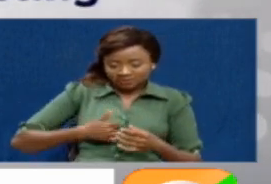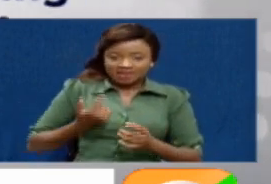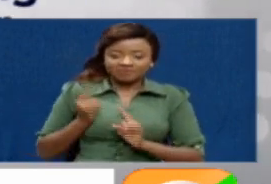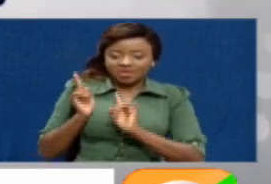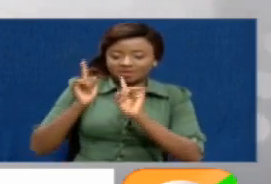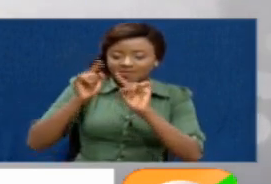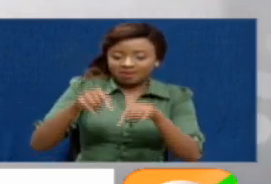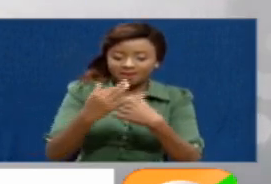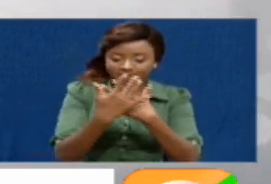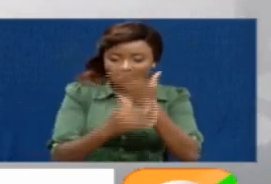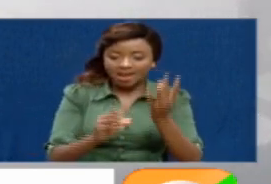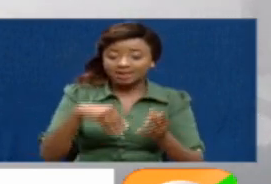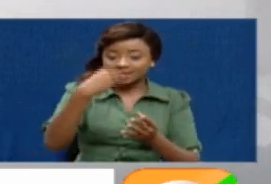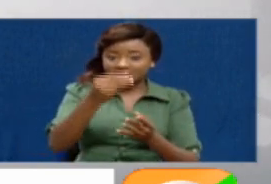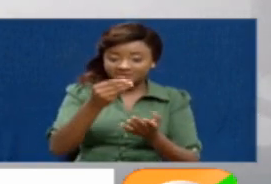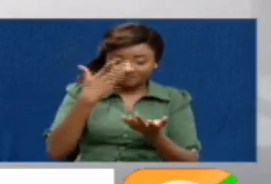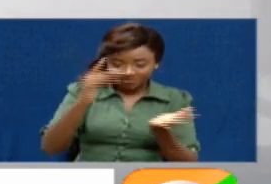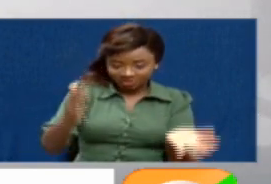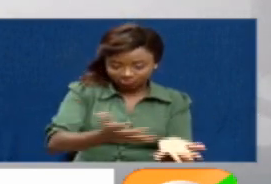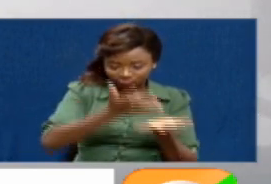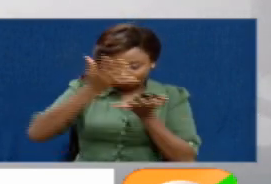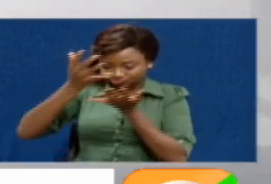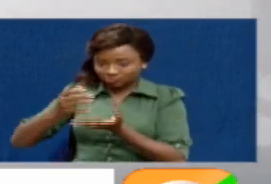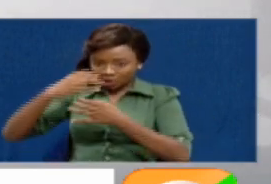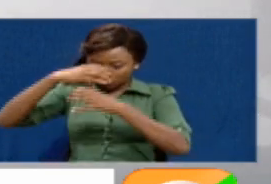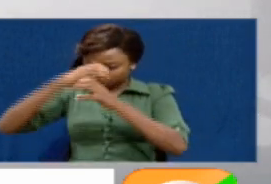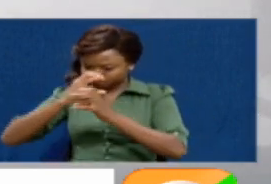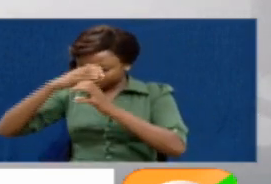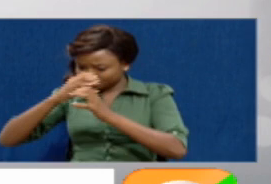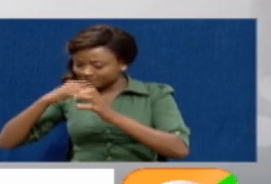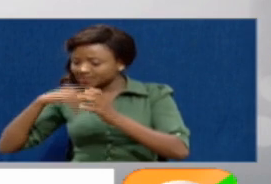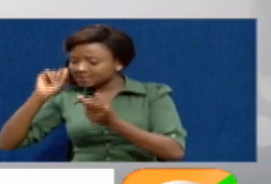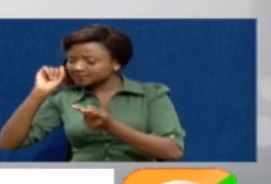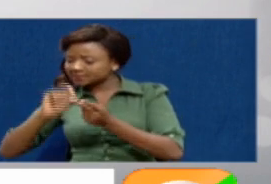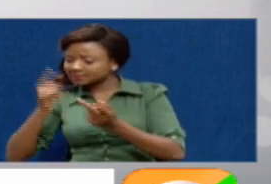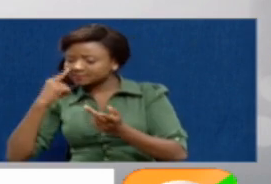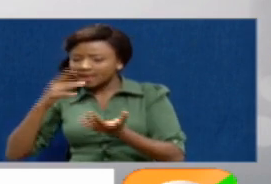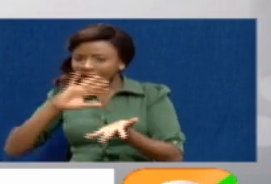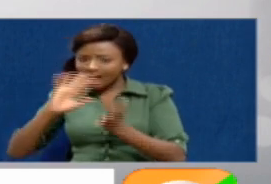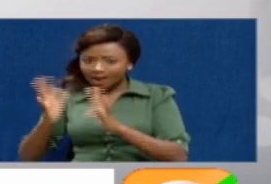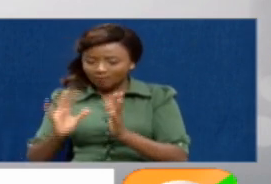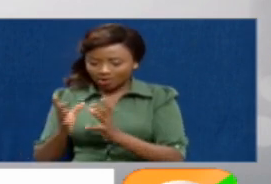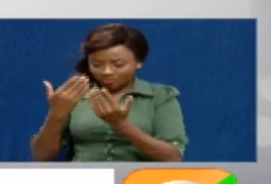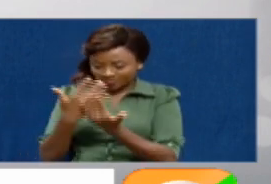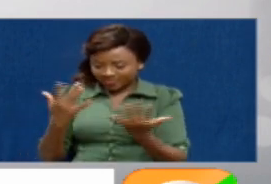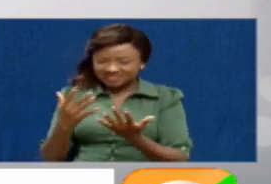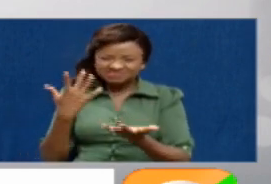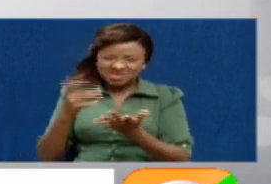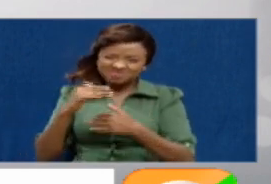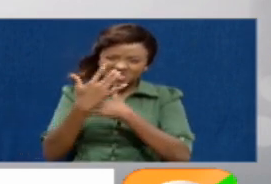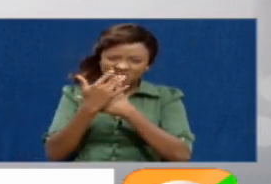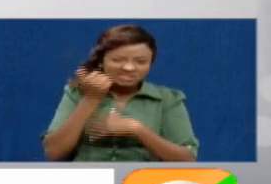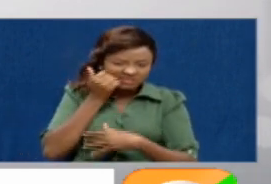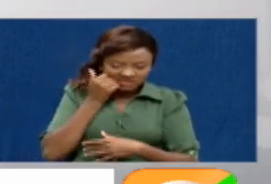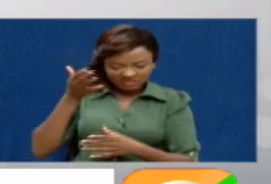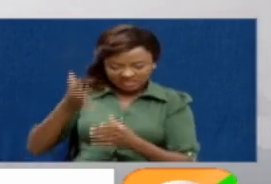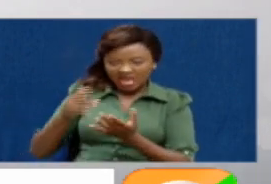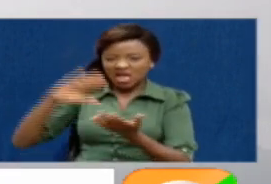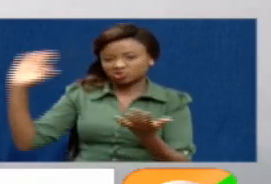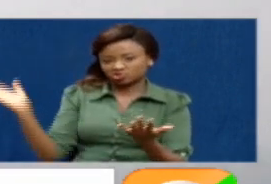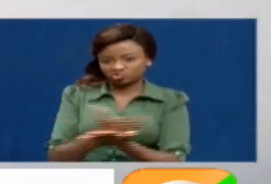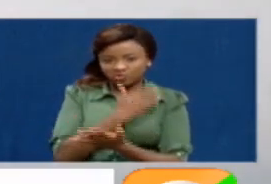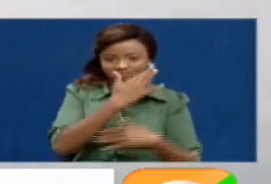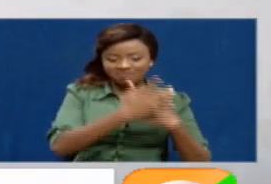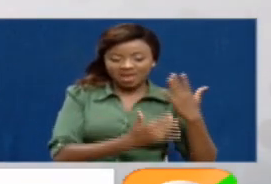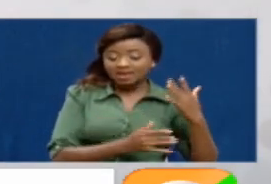pints. The blood is then taken to laboratories for testing and grouping. Any blood containing traces of infectious diseases is